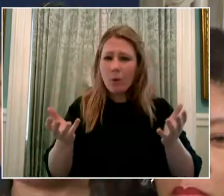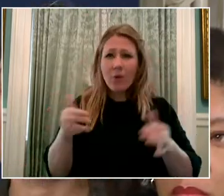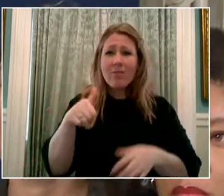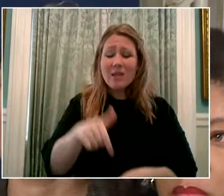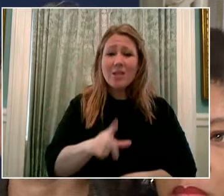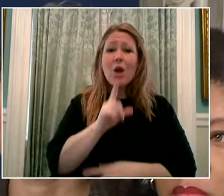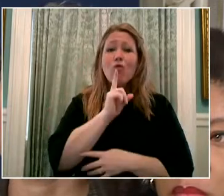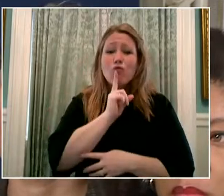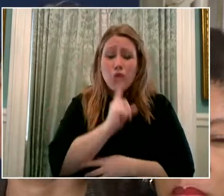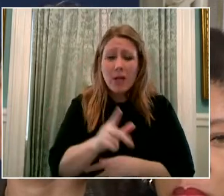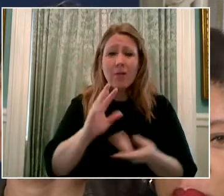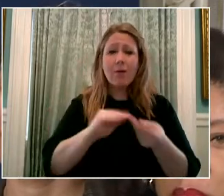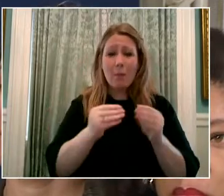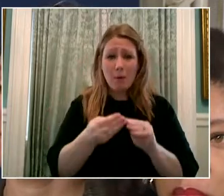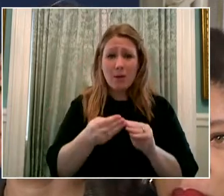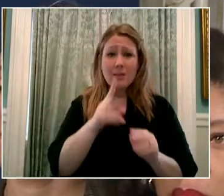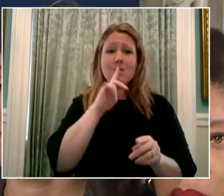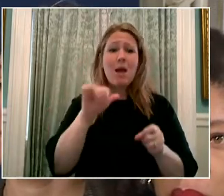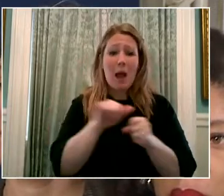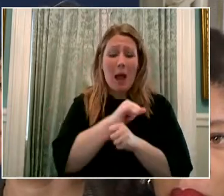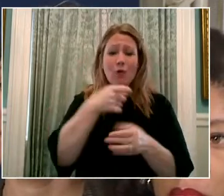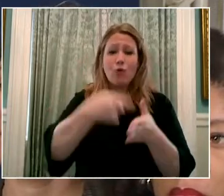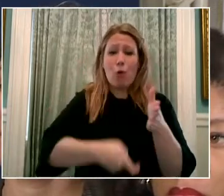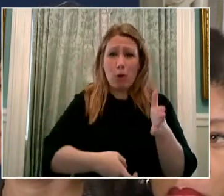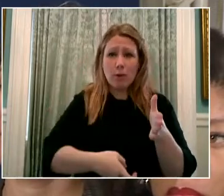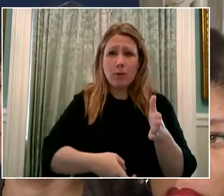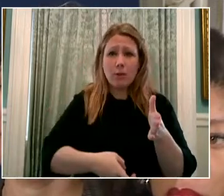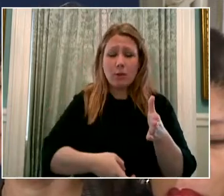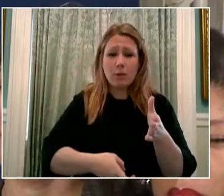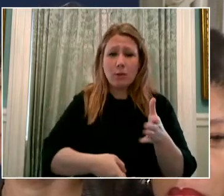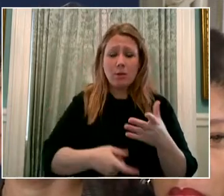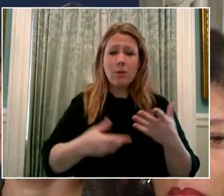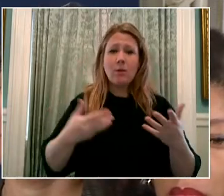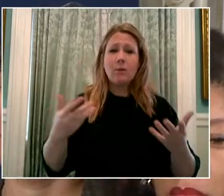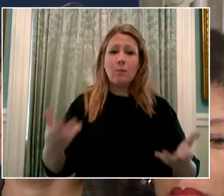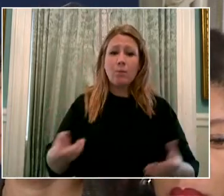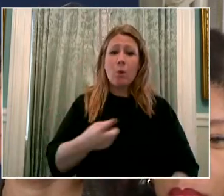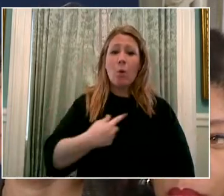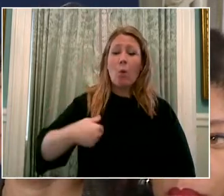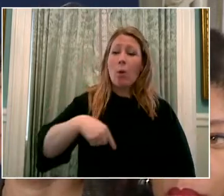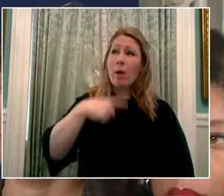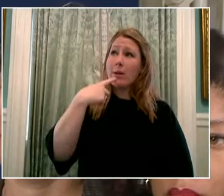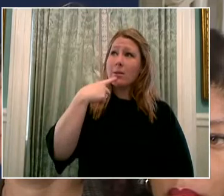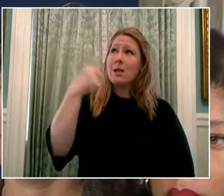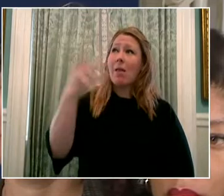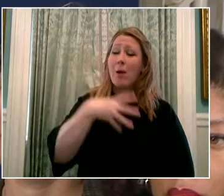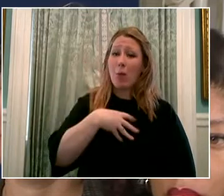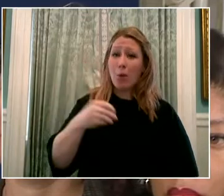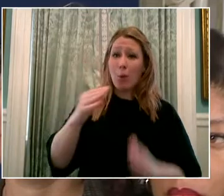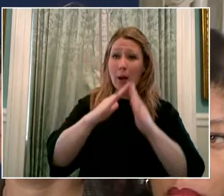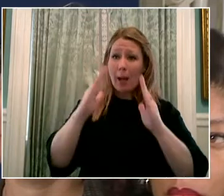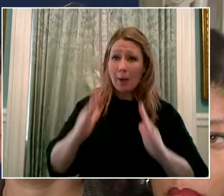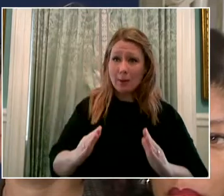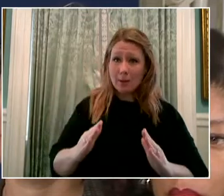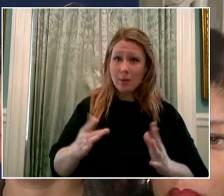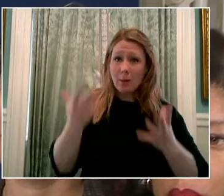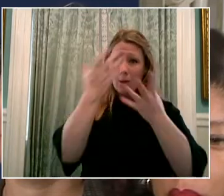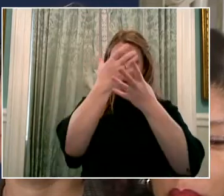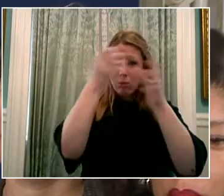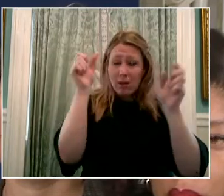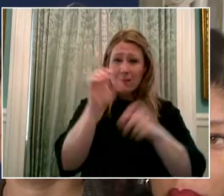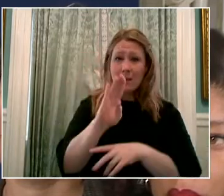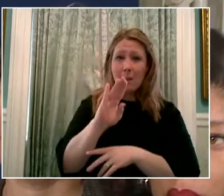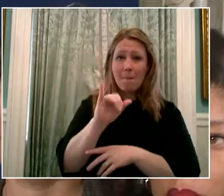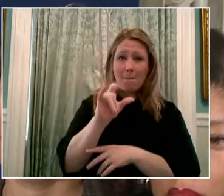this. And so what we're saying to the White House, the Biden-Harris team, if